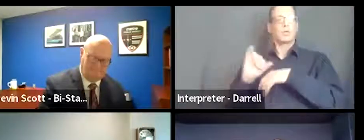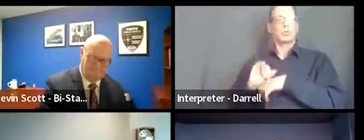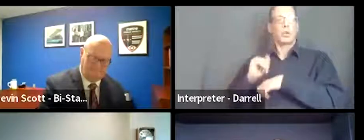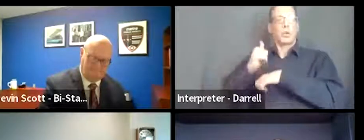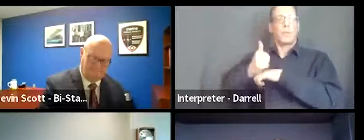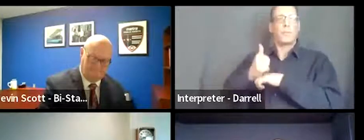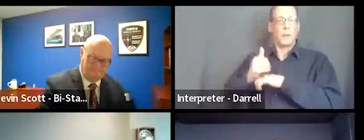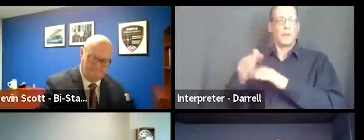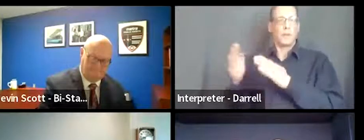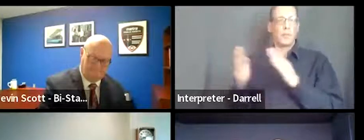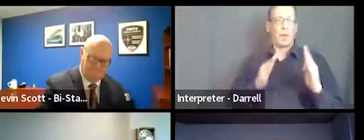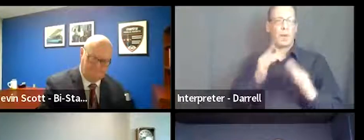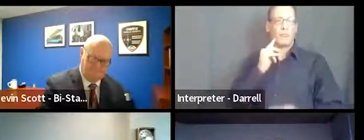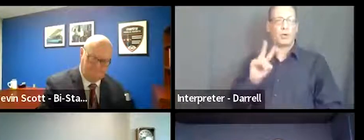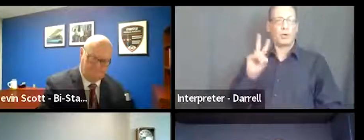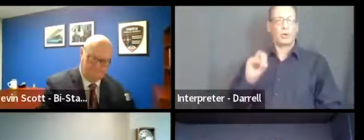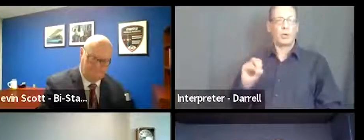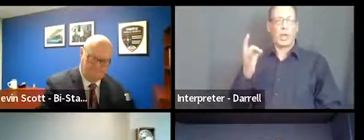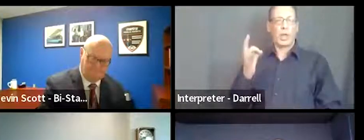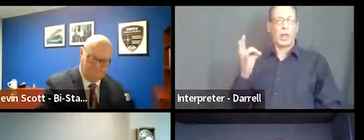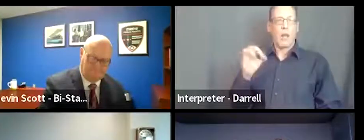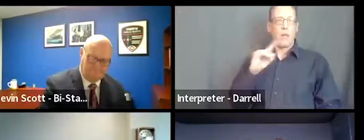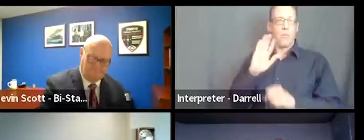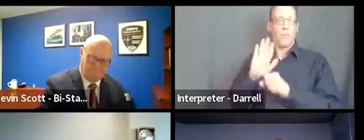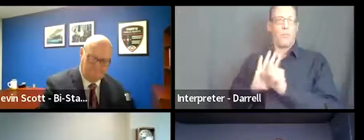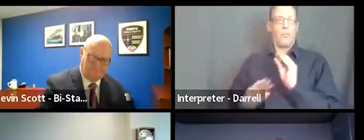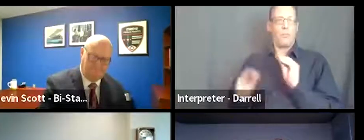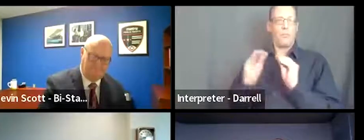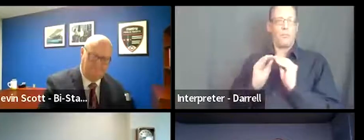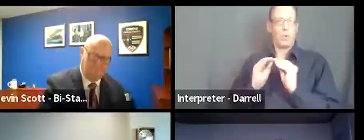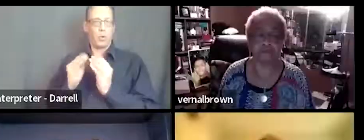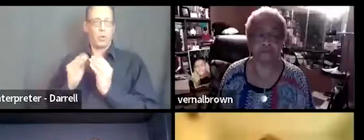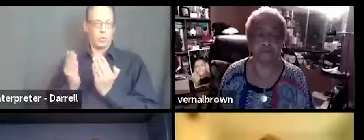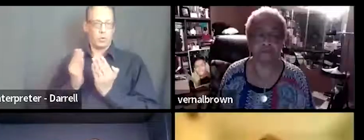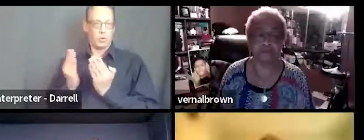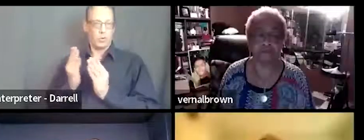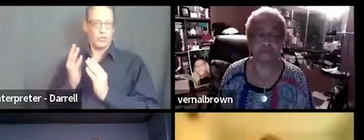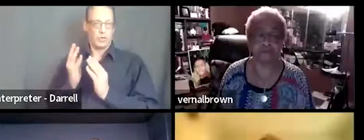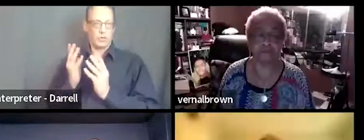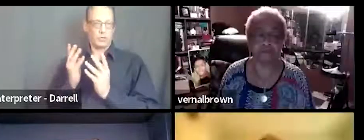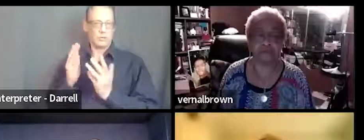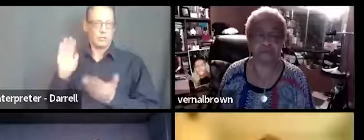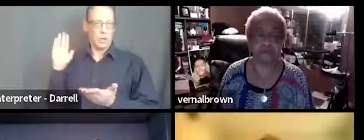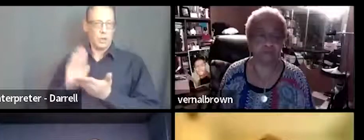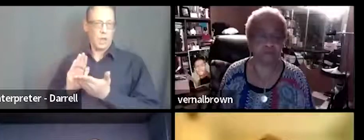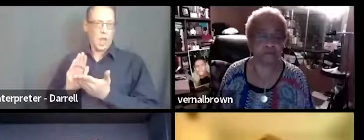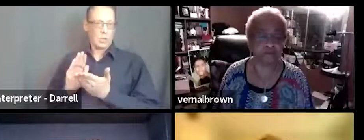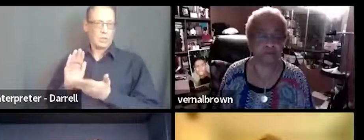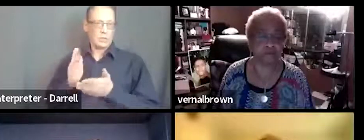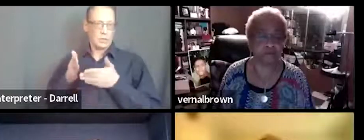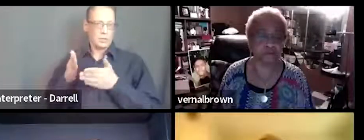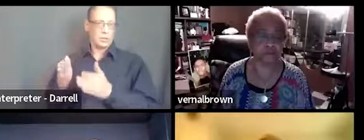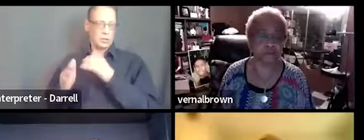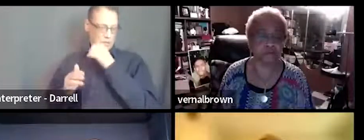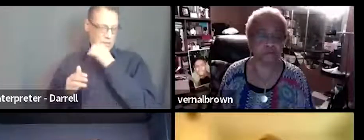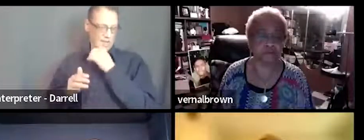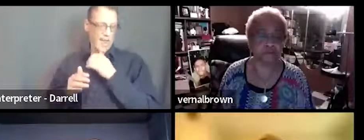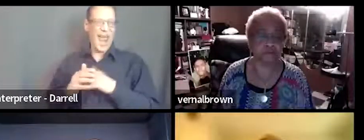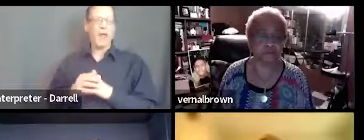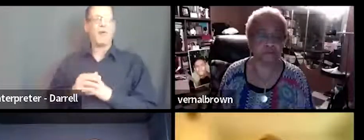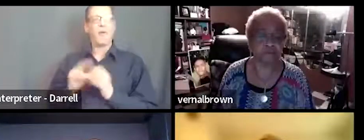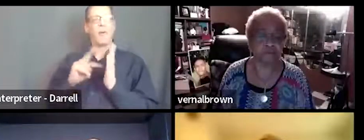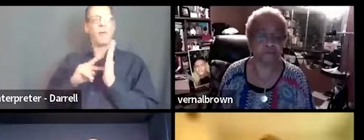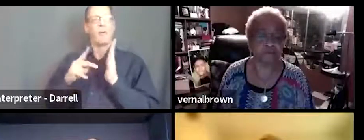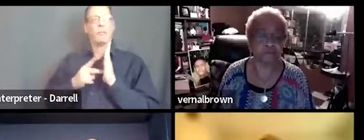of 2019 brought the promise of more frequent service along fewer routes, the elimination of which brought hardship to